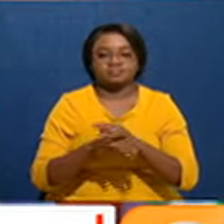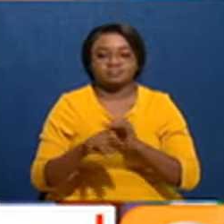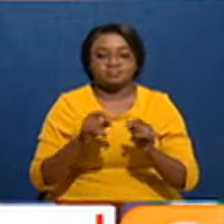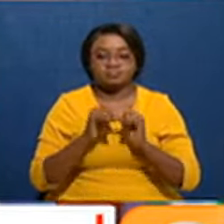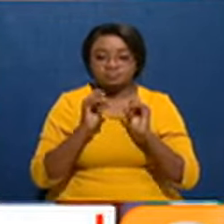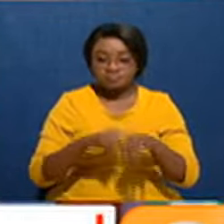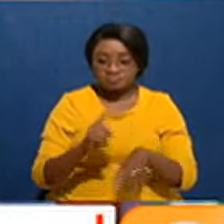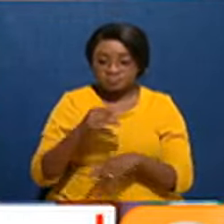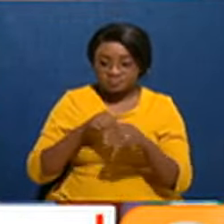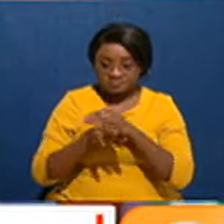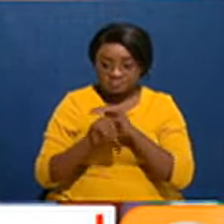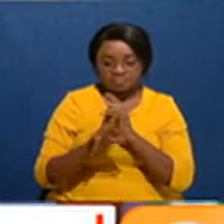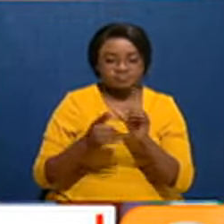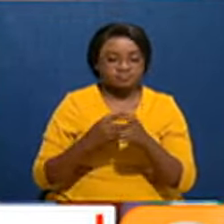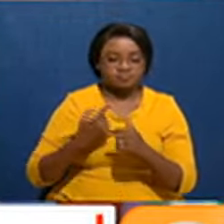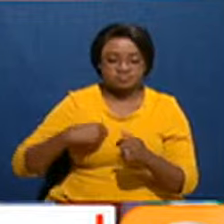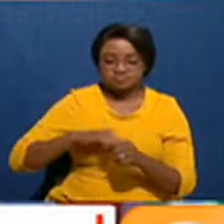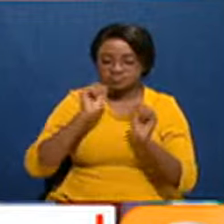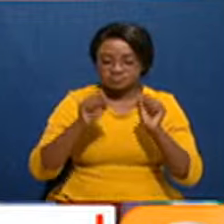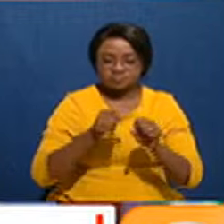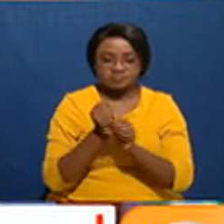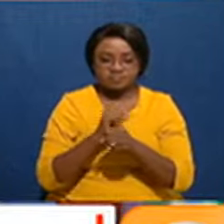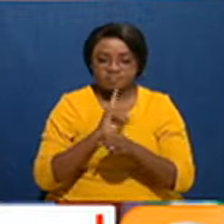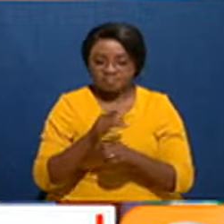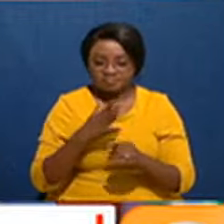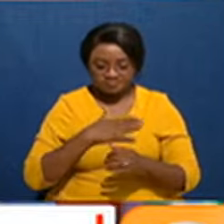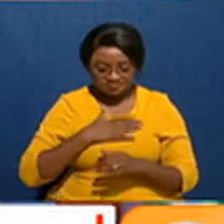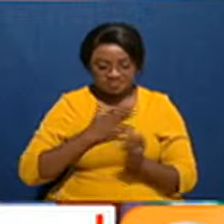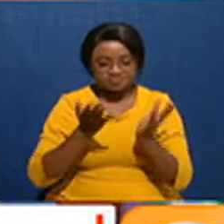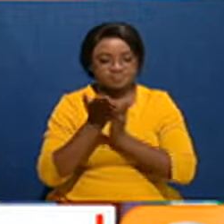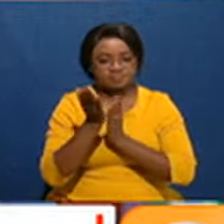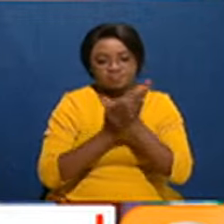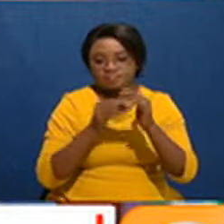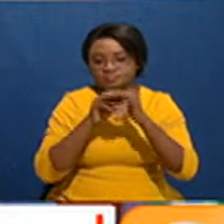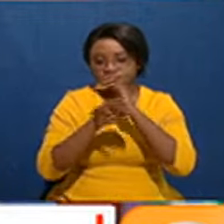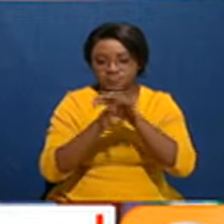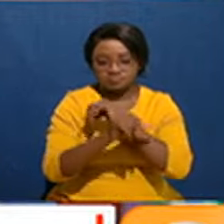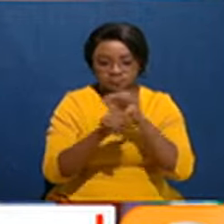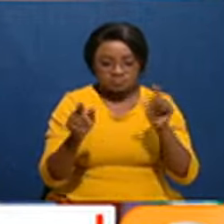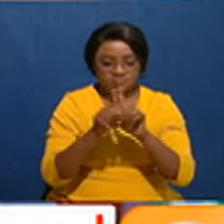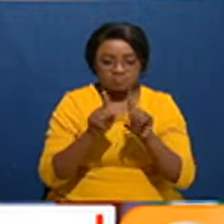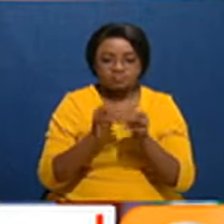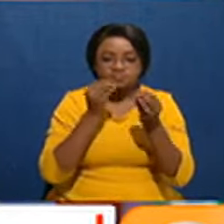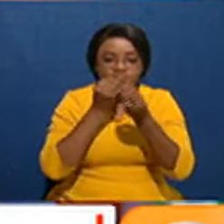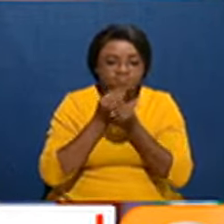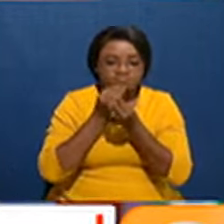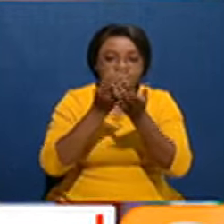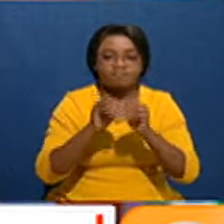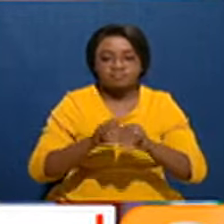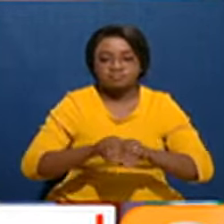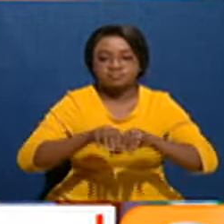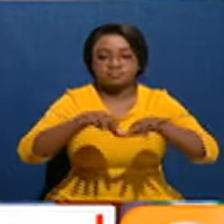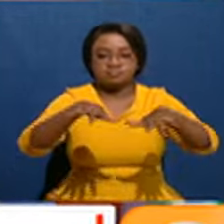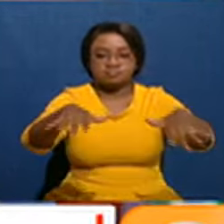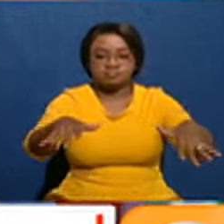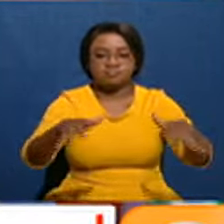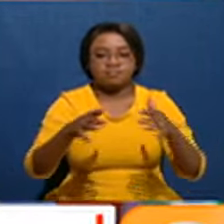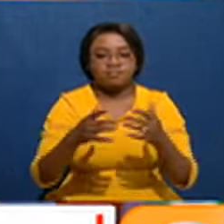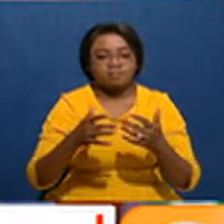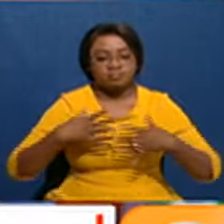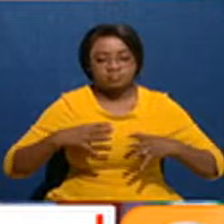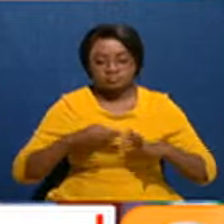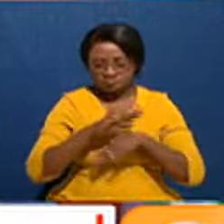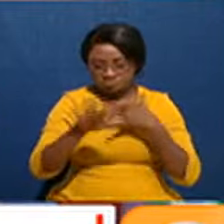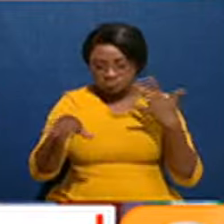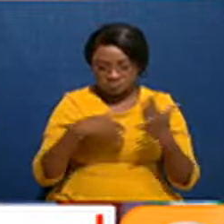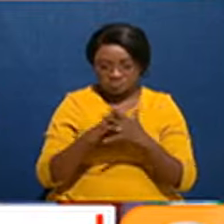we'll be able to make sure that our services are accessible and also dissemination of this information reaches the majority of our people. So that as you read